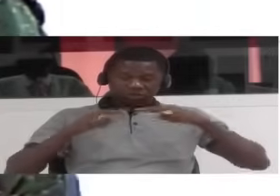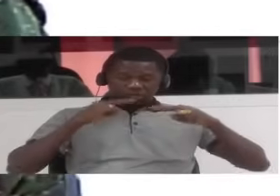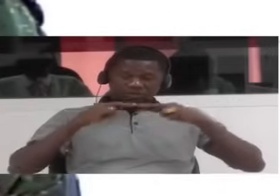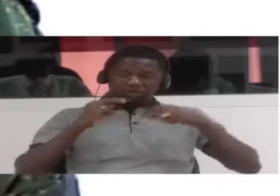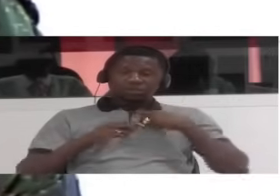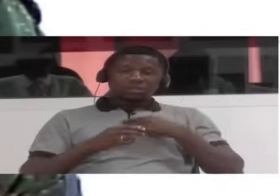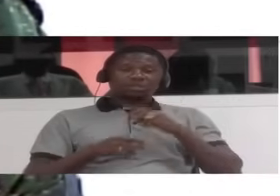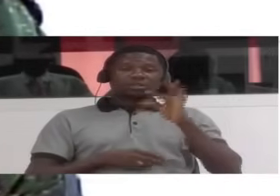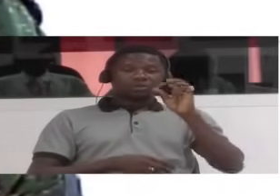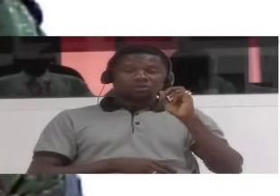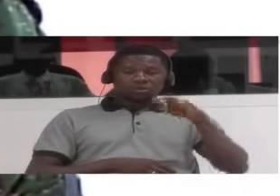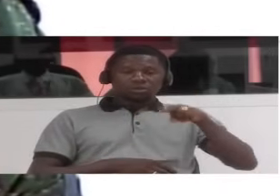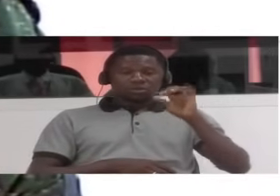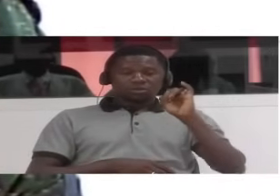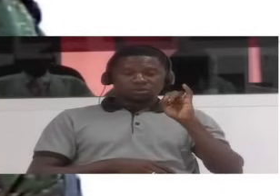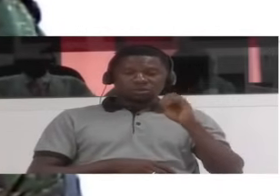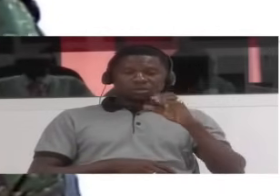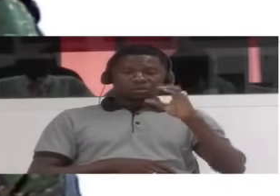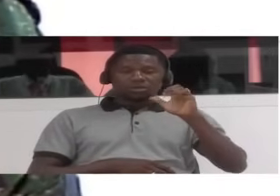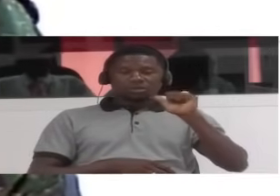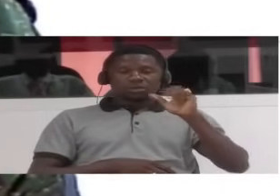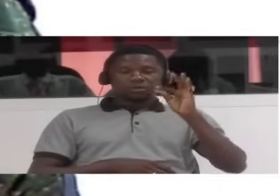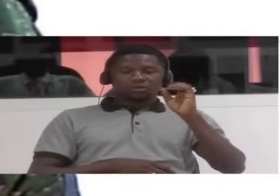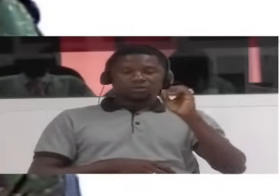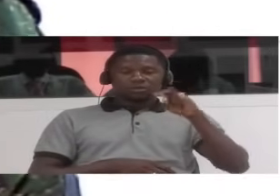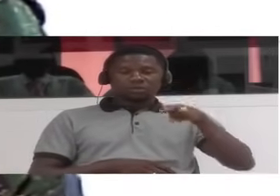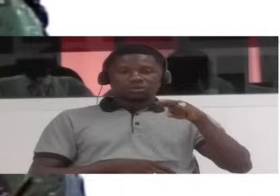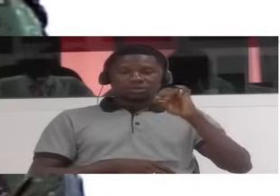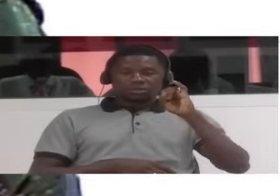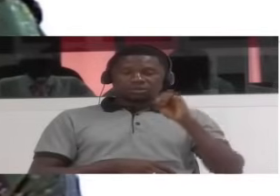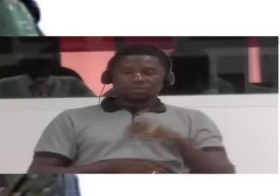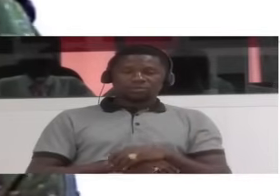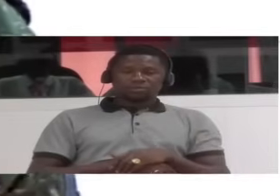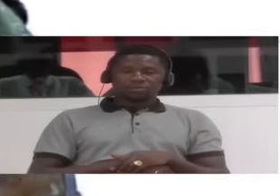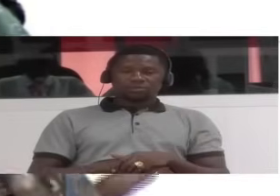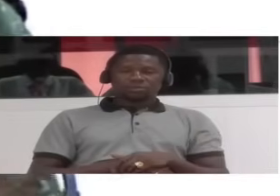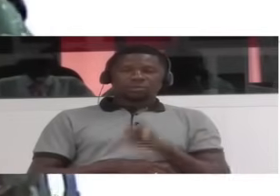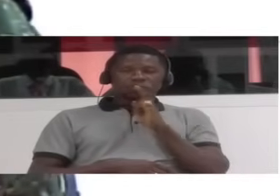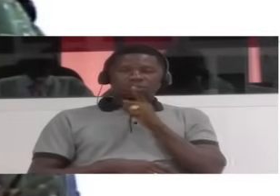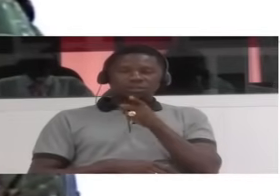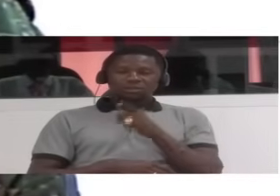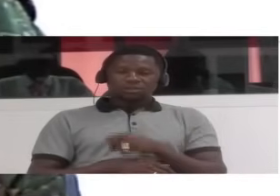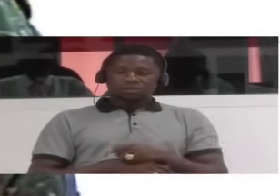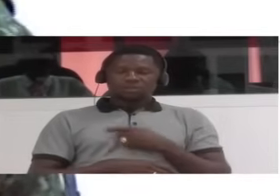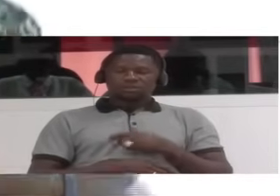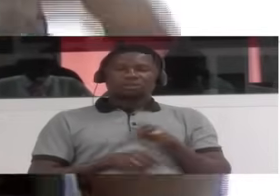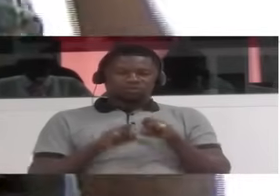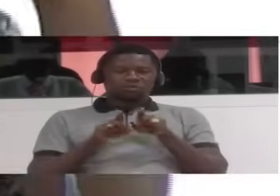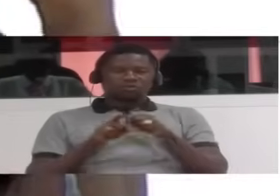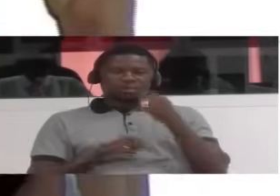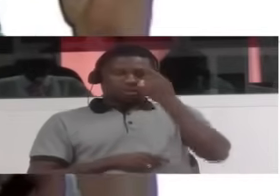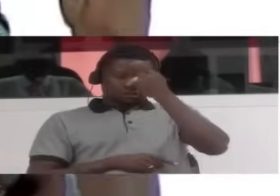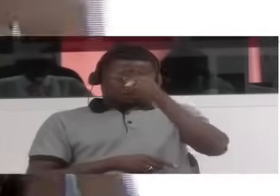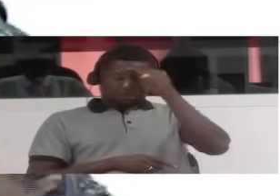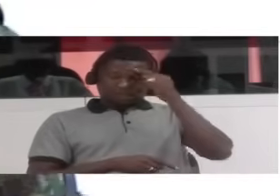Catoni. Who is this Tony Catoni? Tony Catoni was also an Italian. He used to